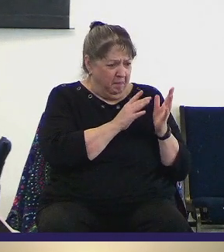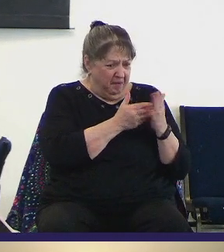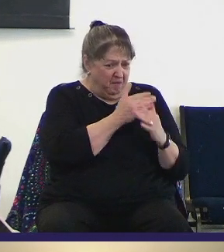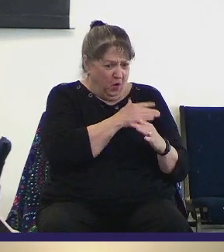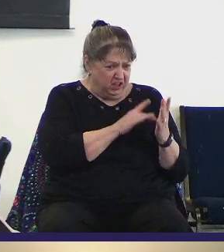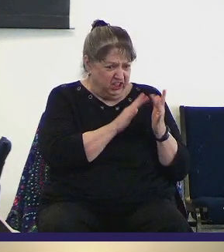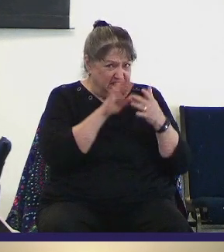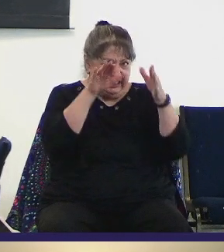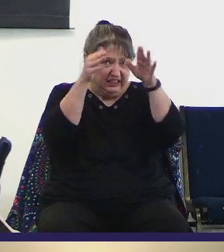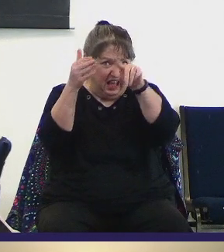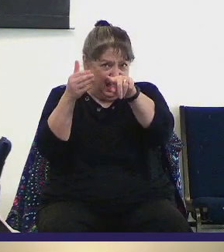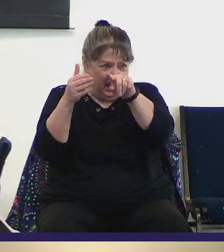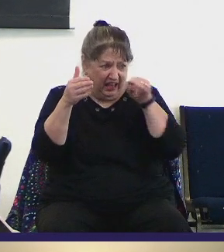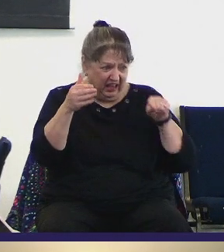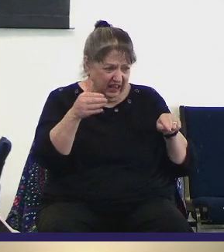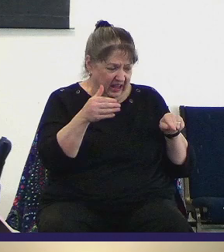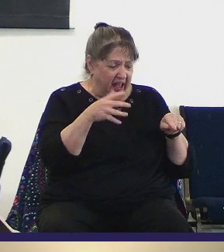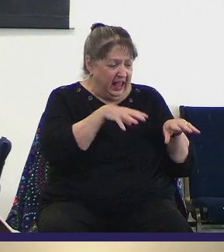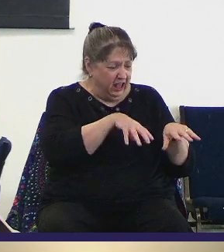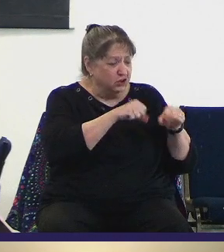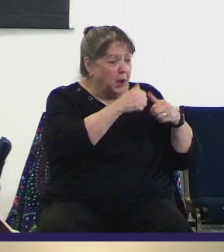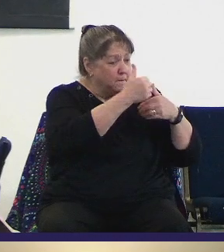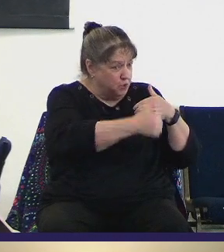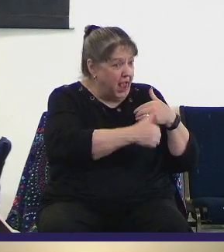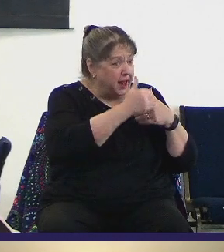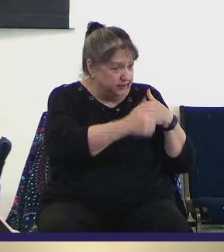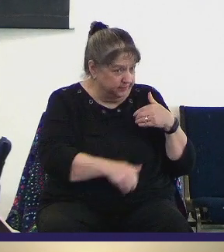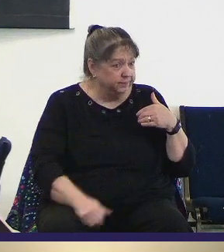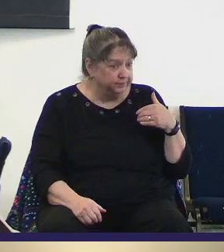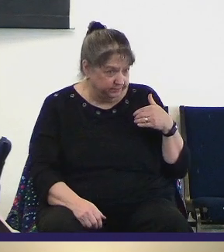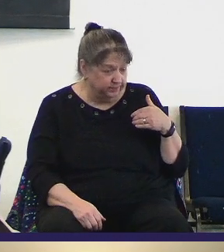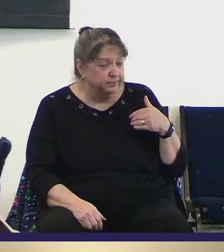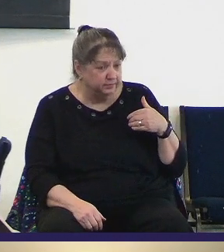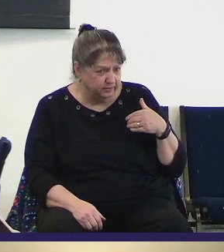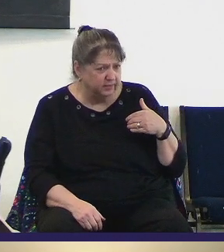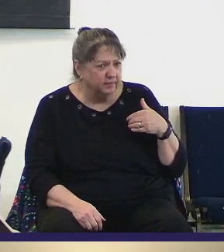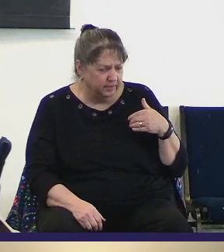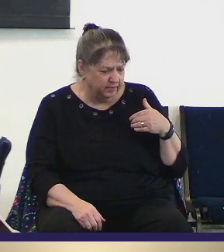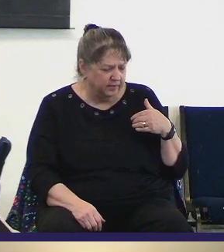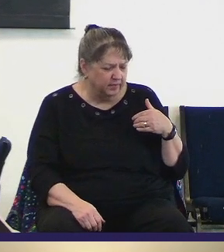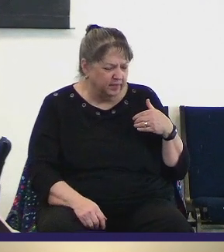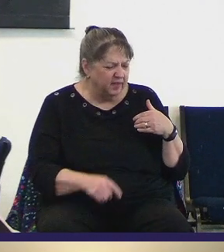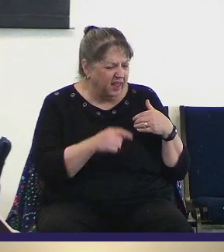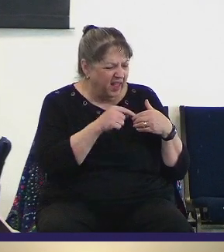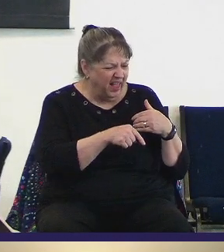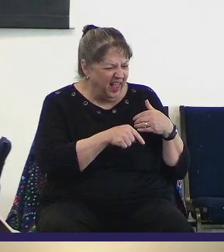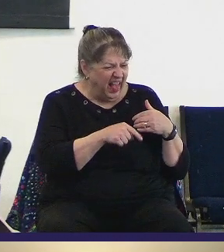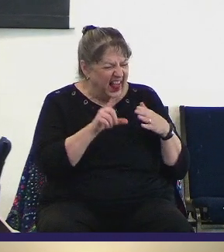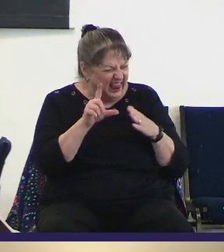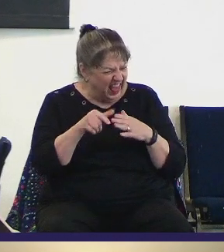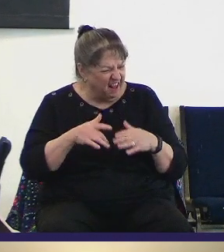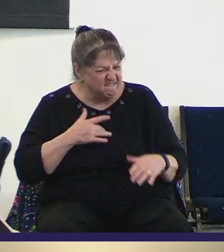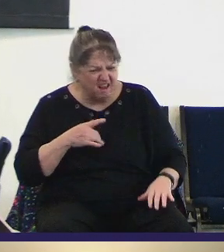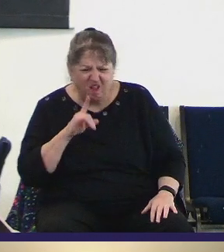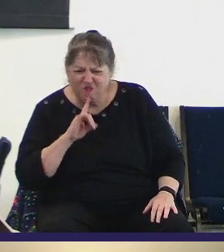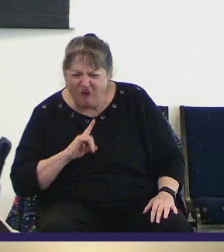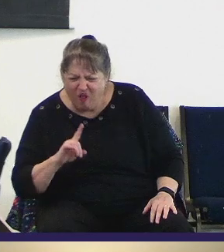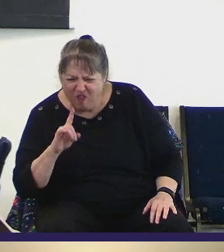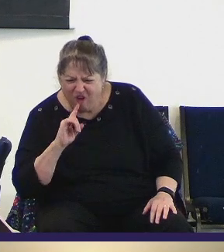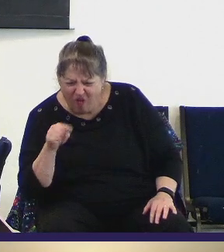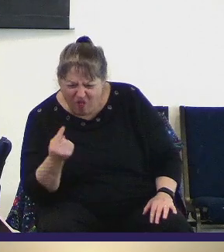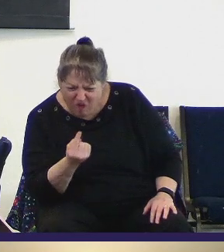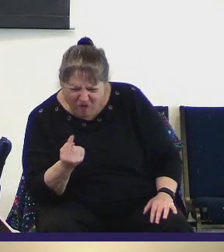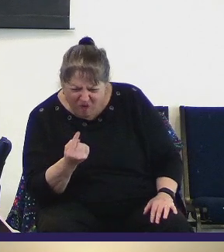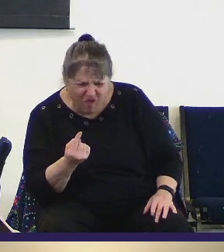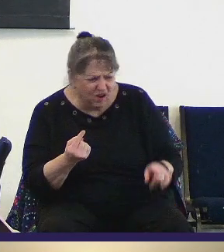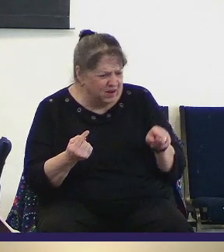and his followers, he took bread. And that same night where Jesus felt all alone, he took bread, and after giving thanks, he broke it and said to the disciples, who he